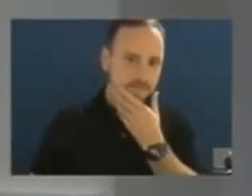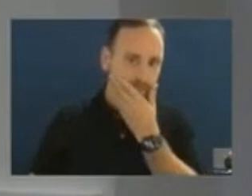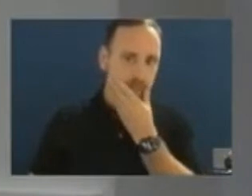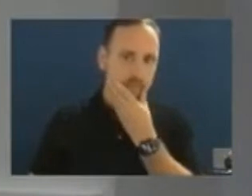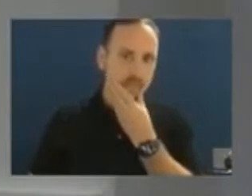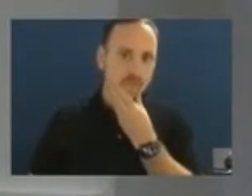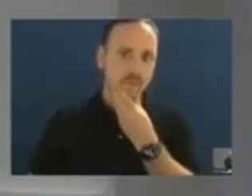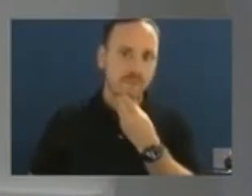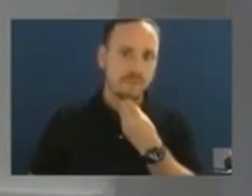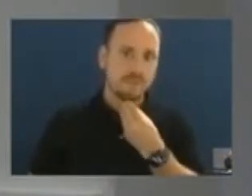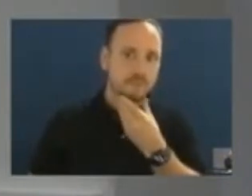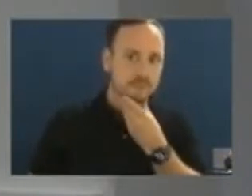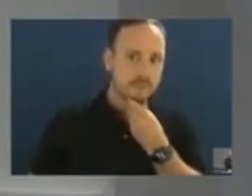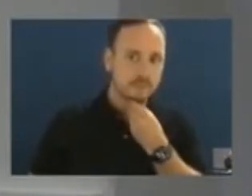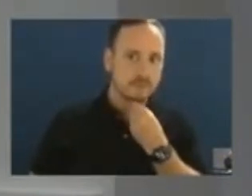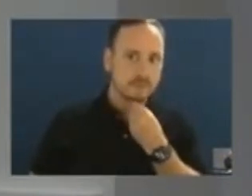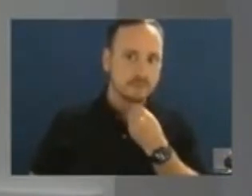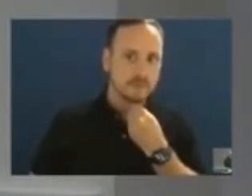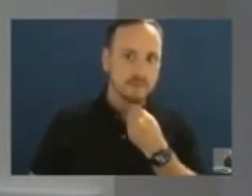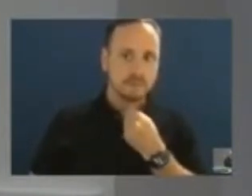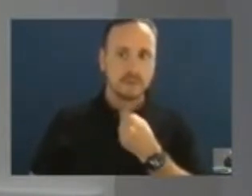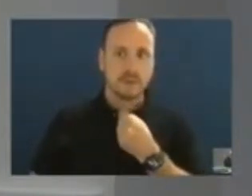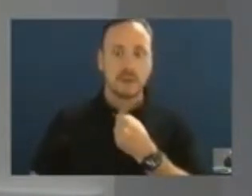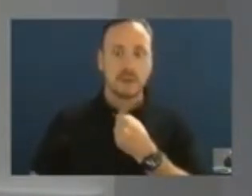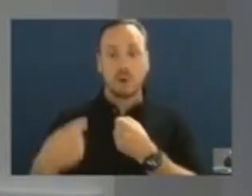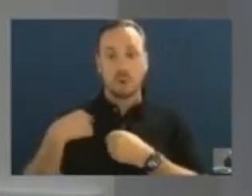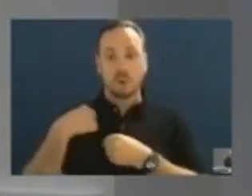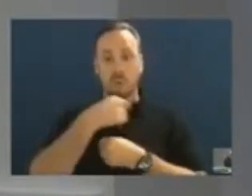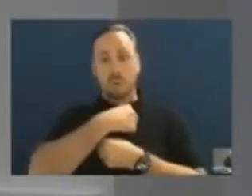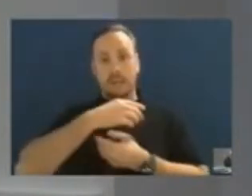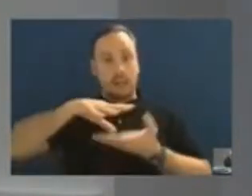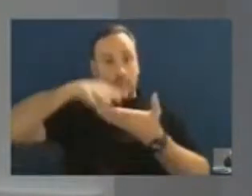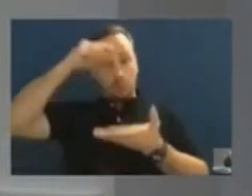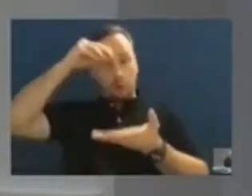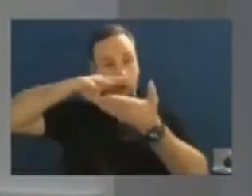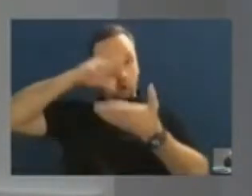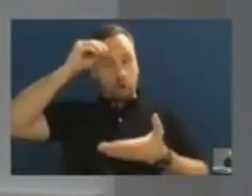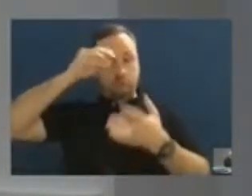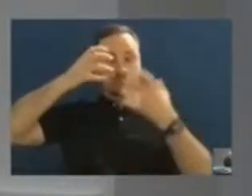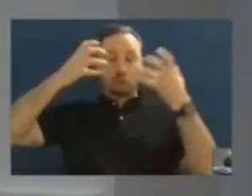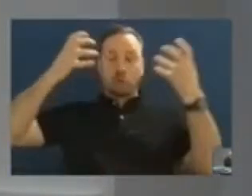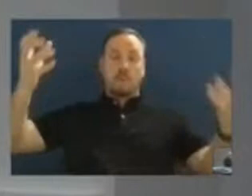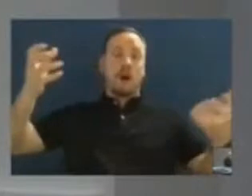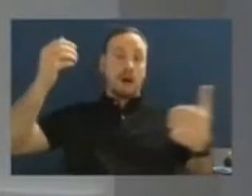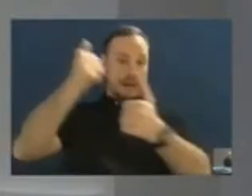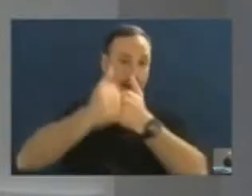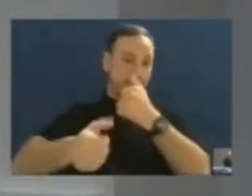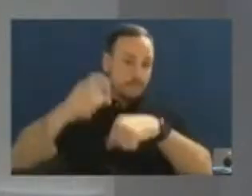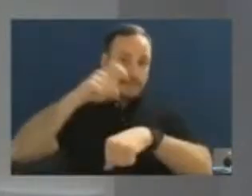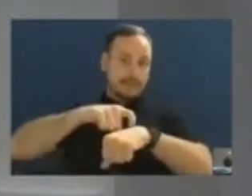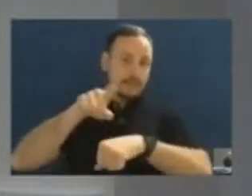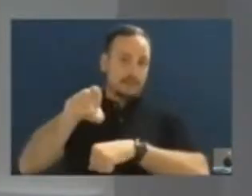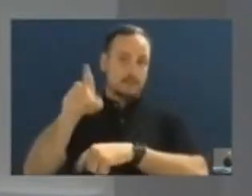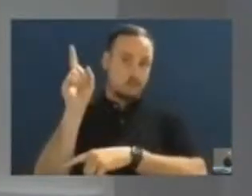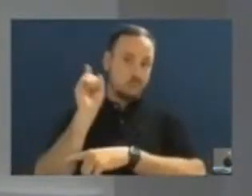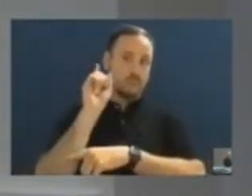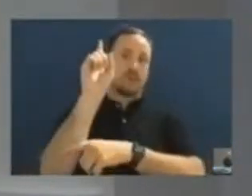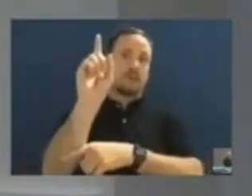no end to what we learn every time you stand before us and share your knowledge with us. So I appreciate that. And I thank